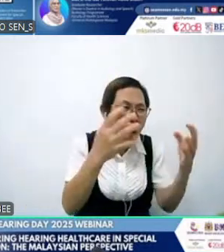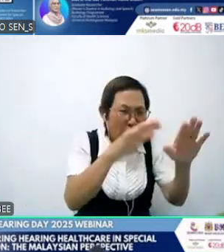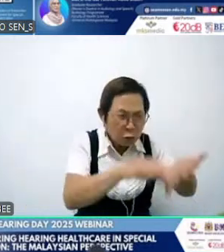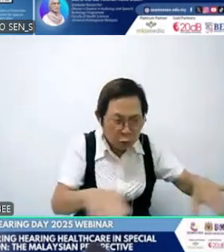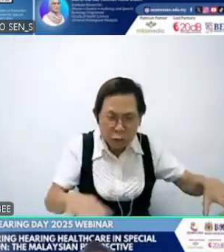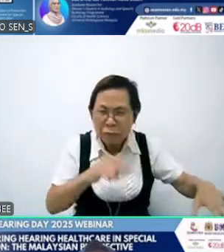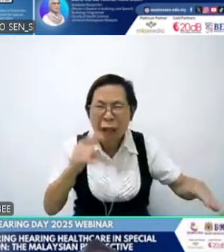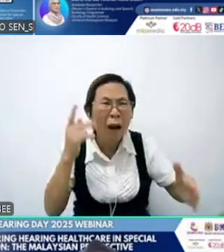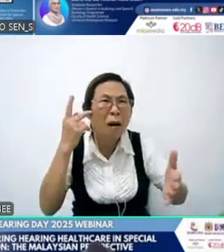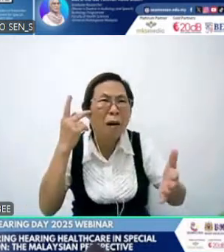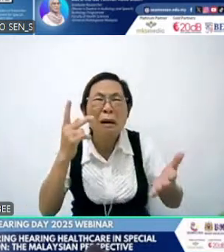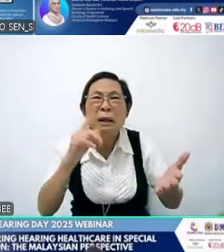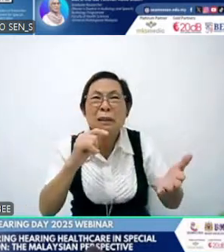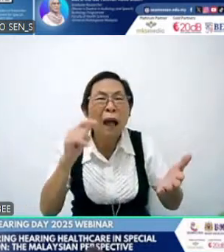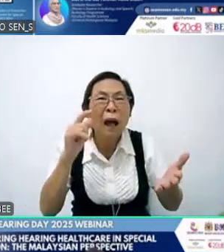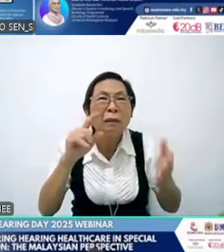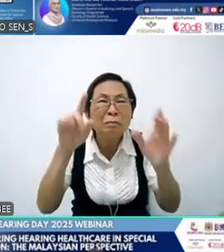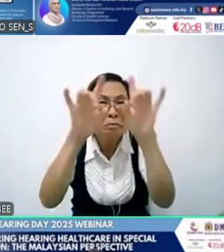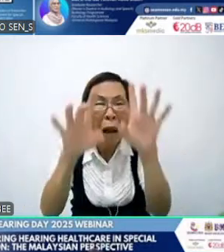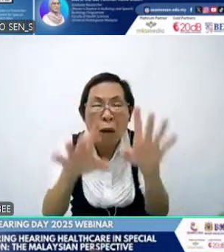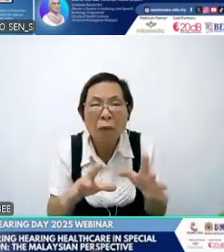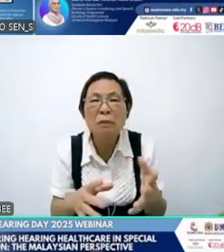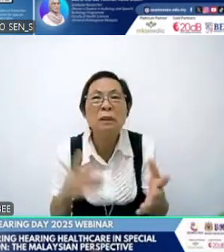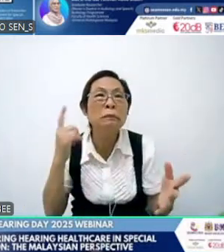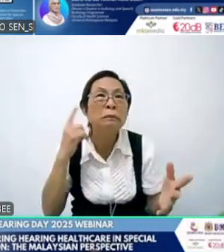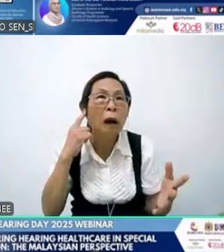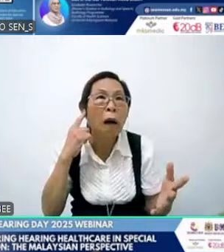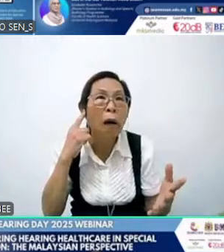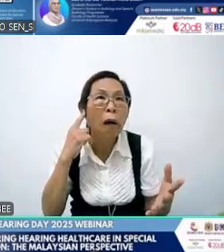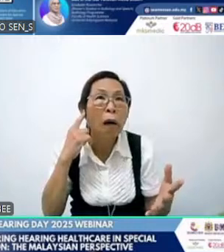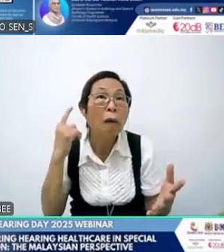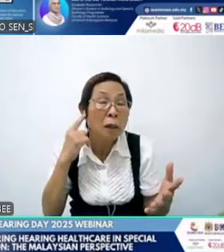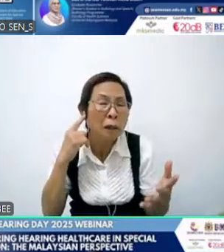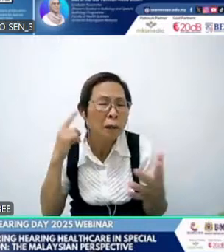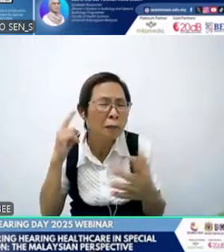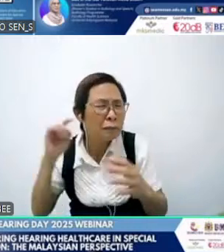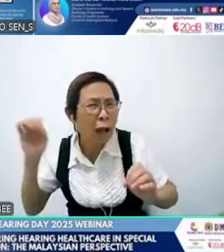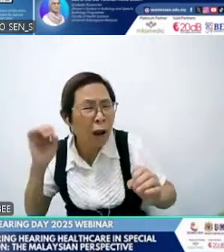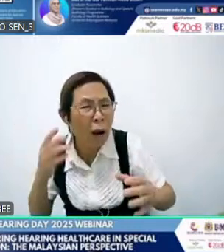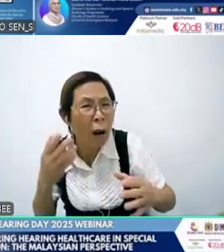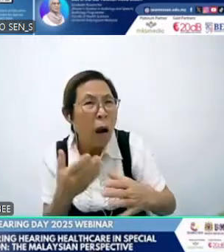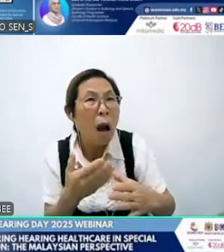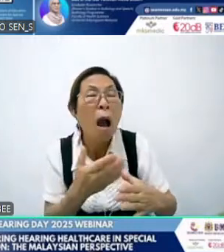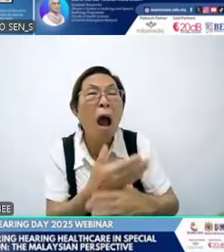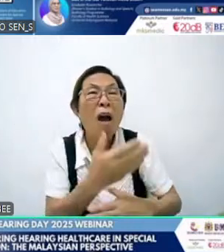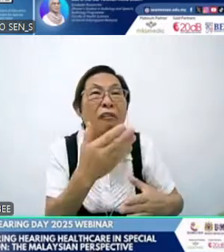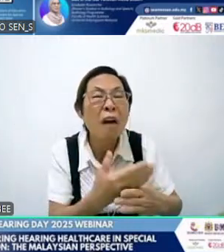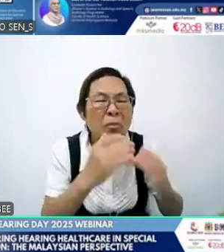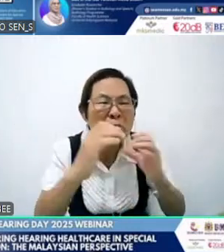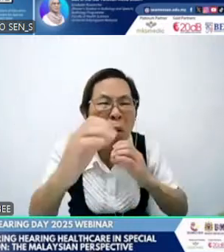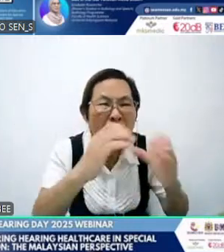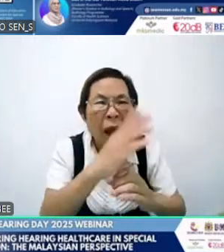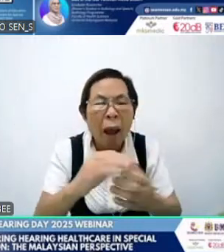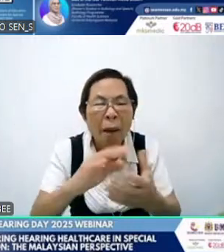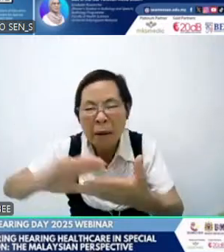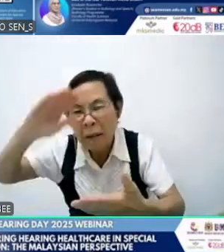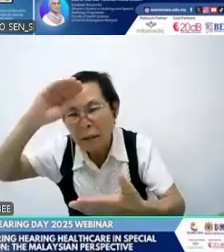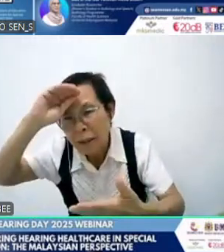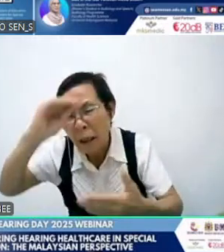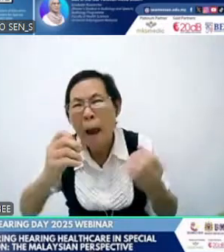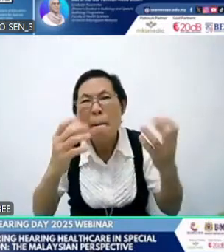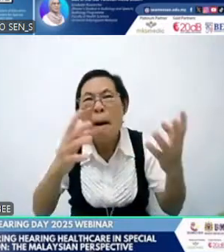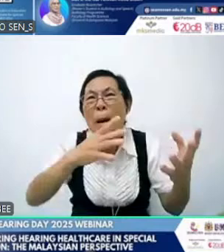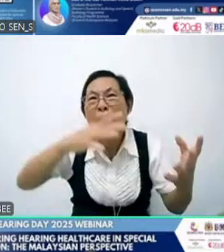their hearing loss start affecting their communication and learning. This also means that many parents only